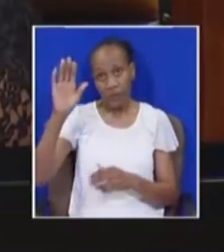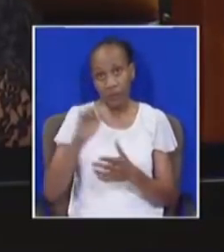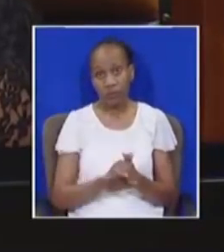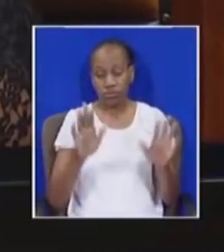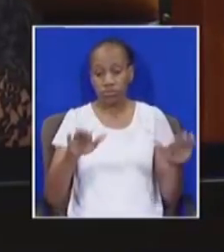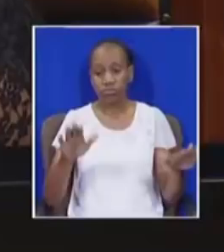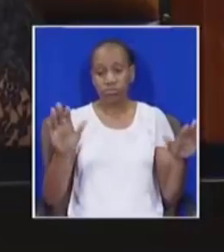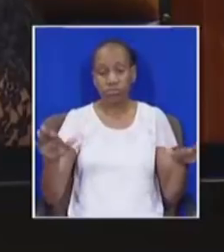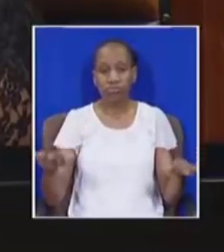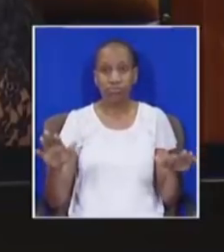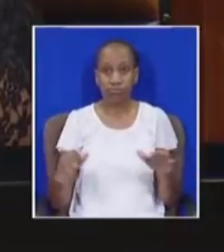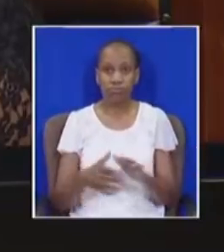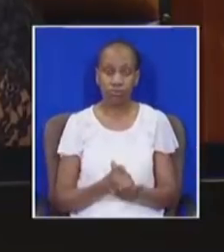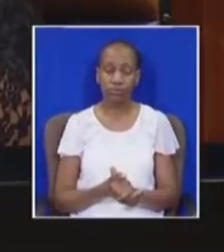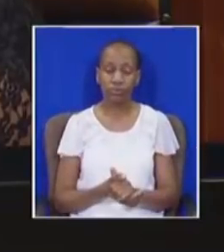Order.